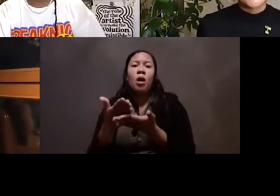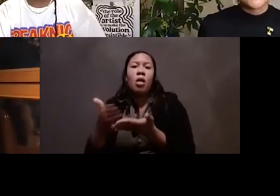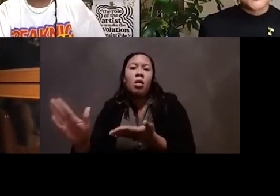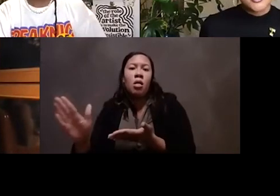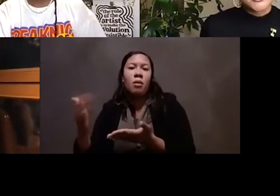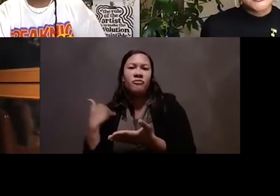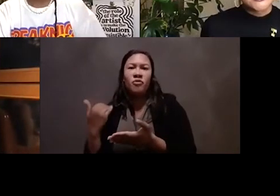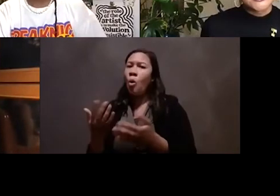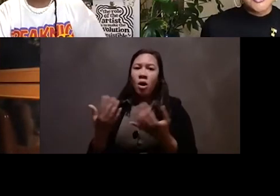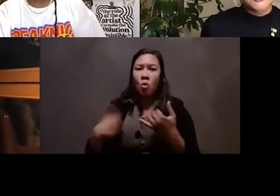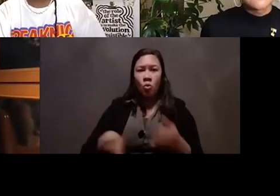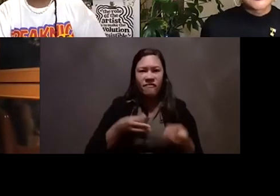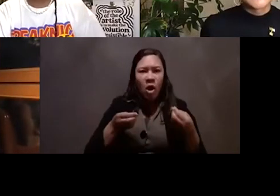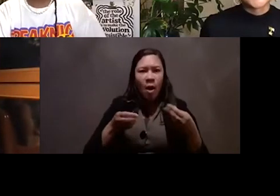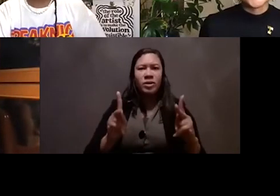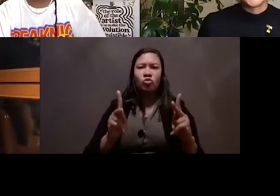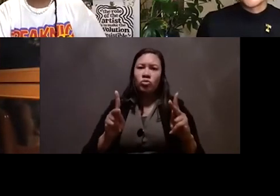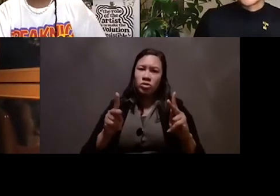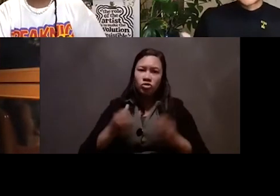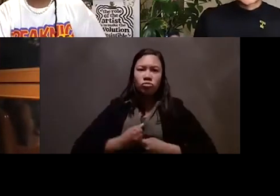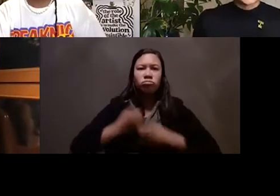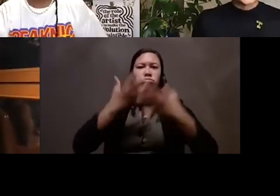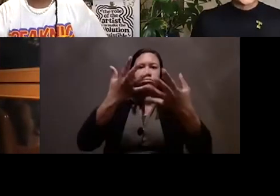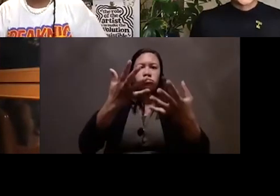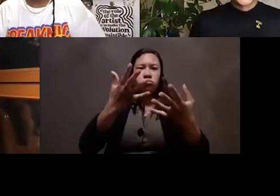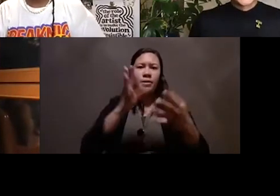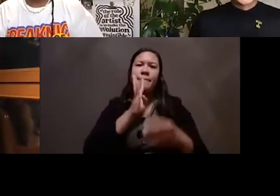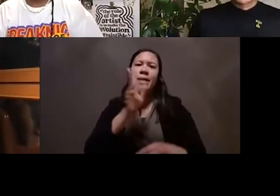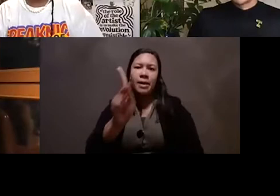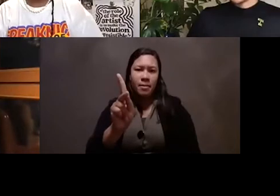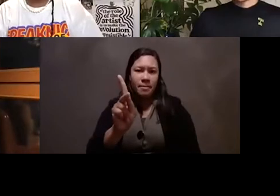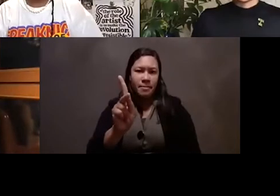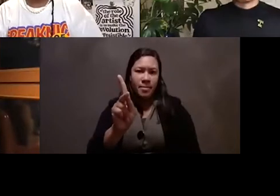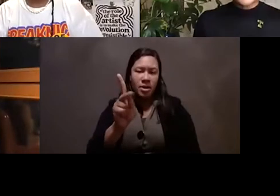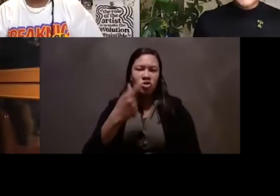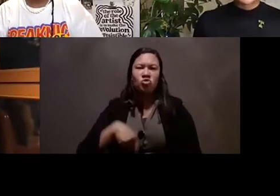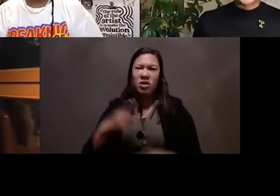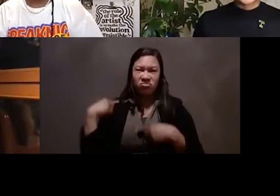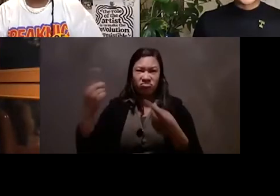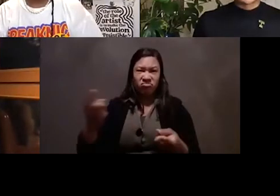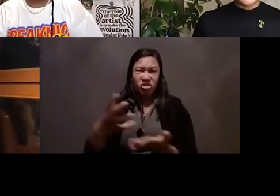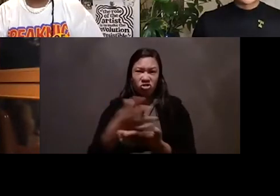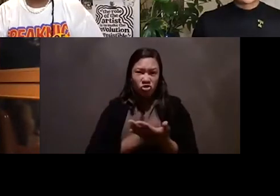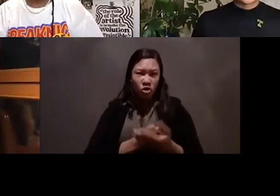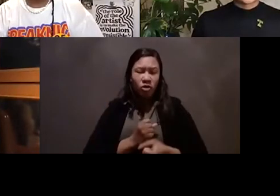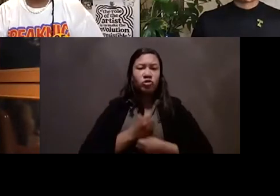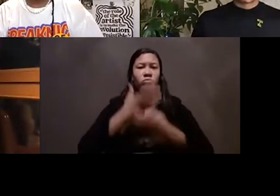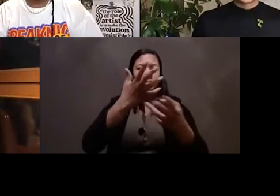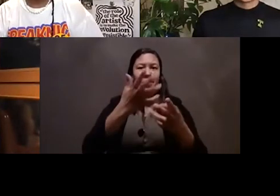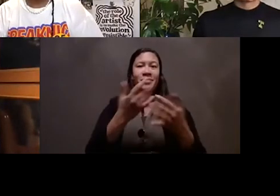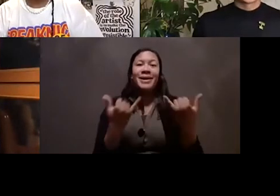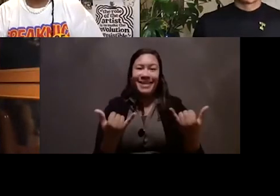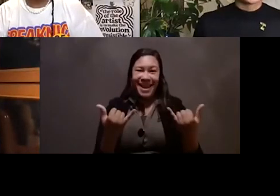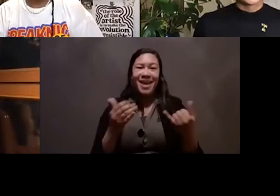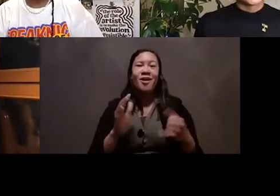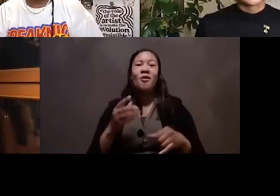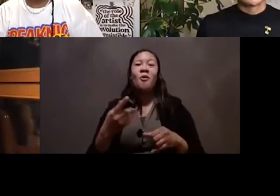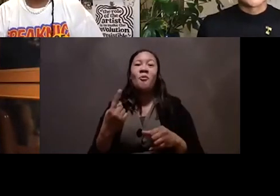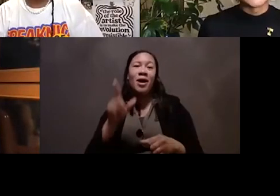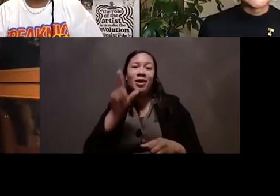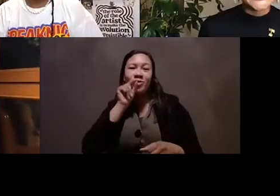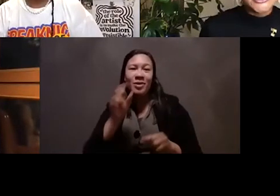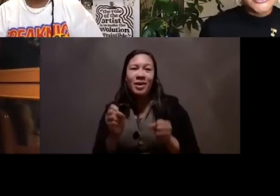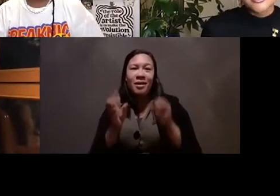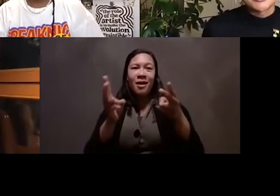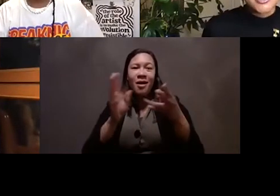megaphones that we always deserve. And so you can see tweets go viral about what once was considered